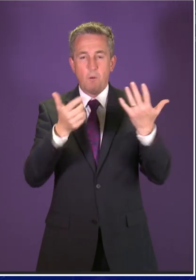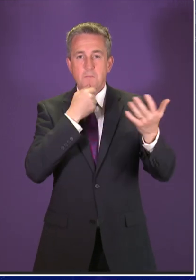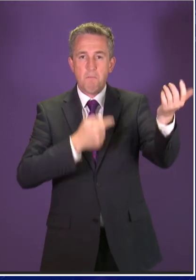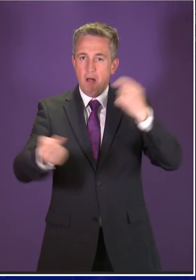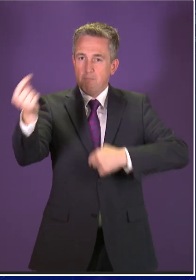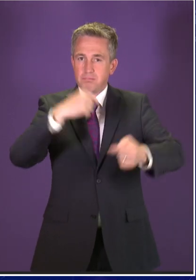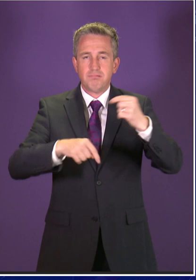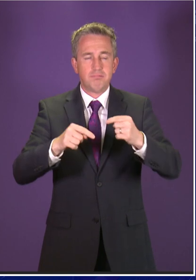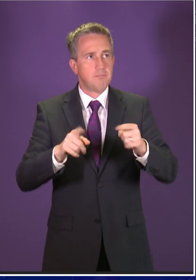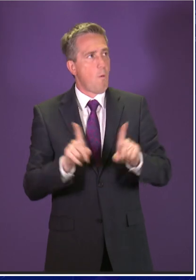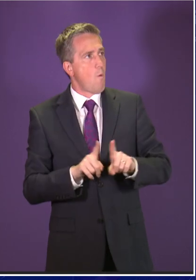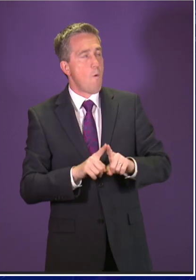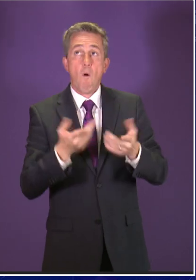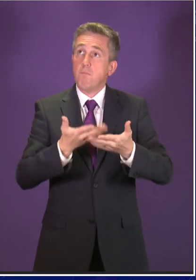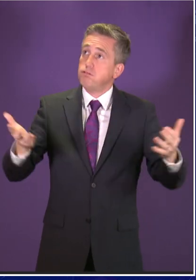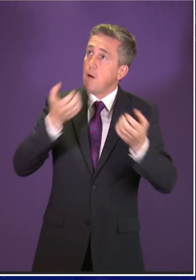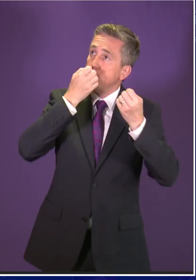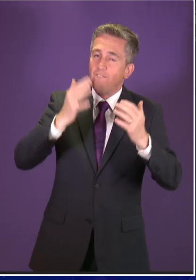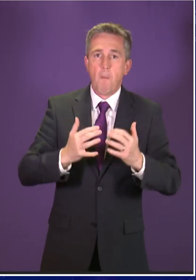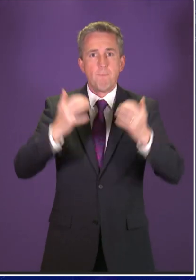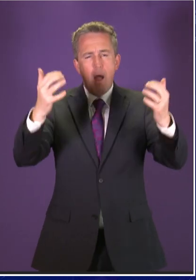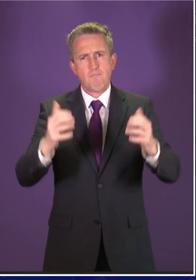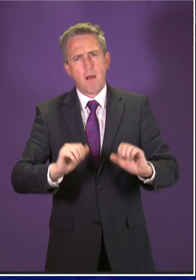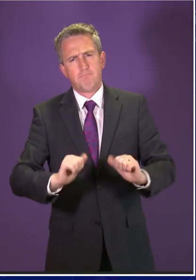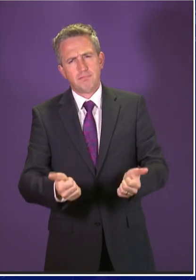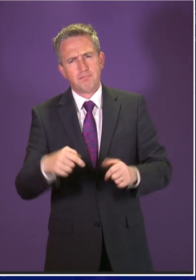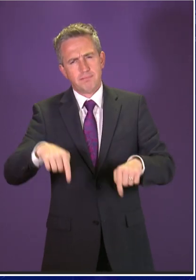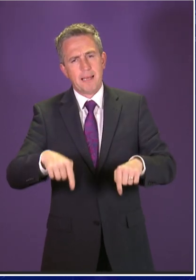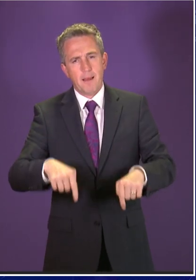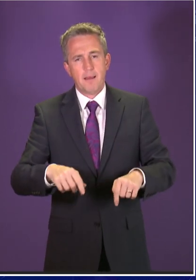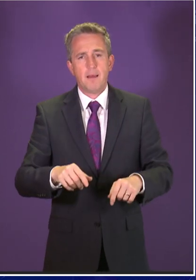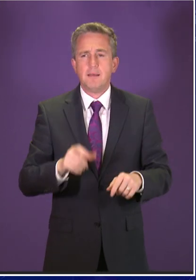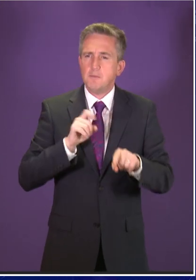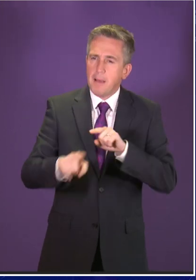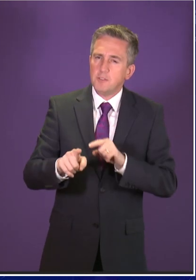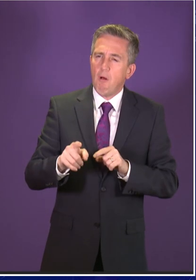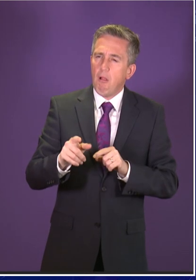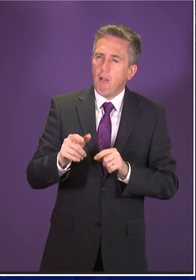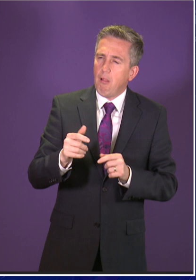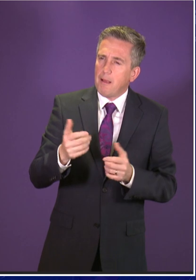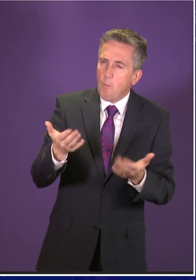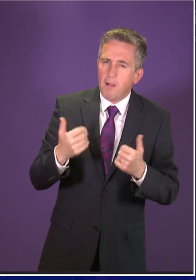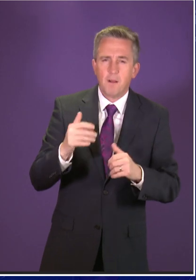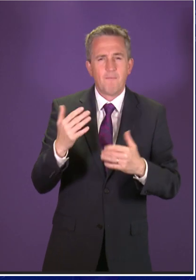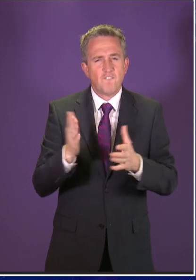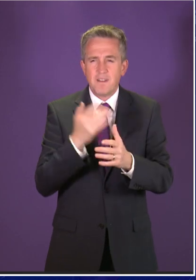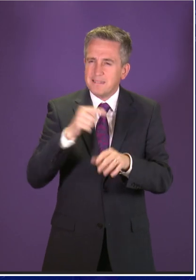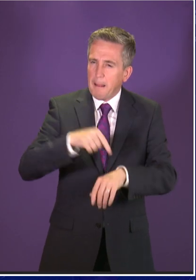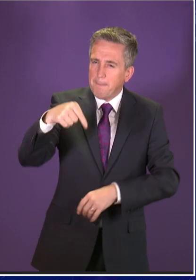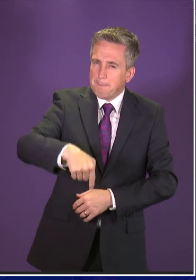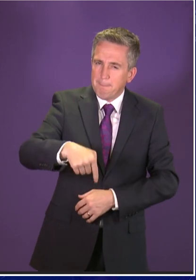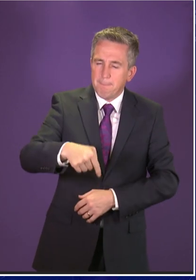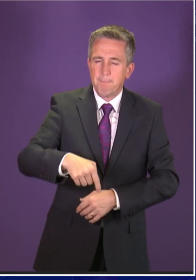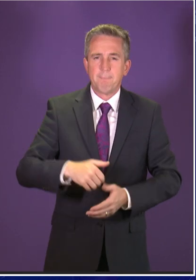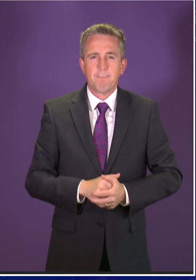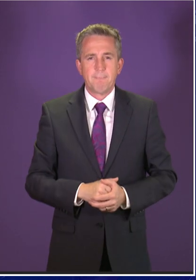our beautiful Scottish Parliament, all of you, particularly those visiting for the very first time, are very welcome indeed. It is a